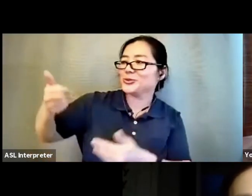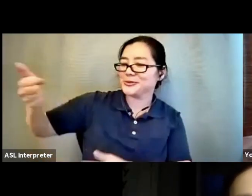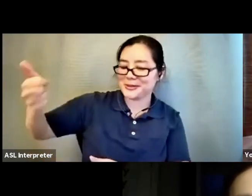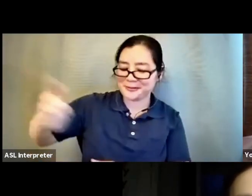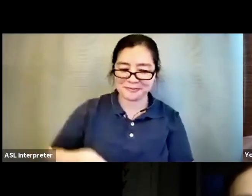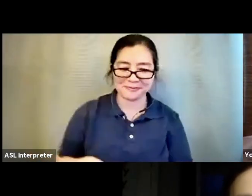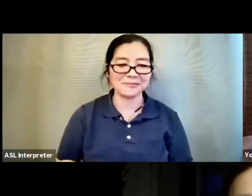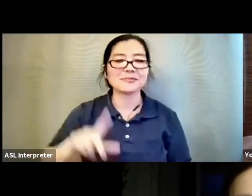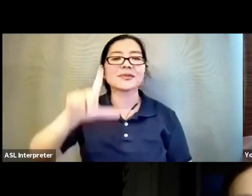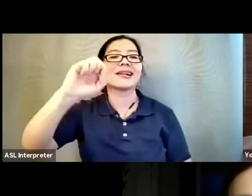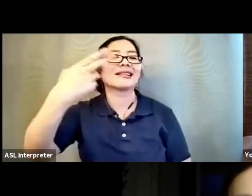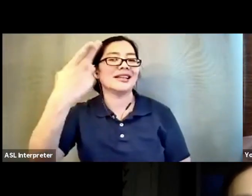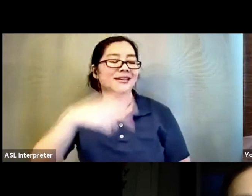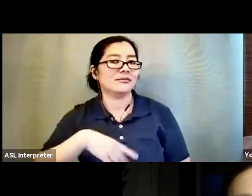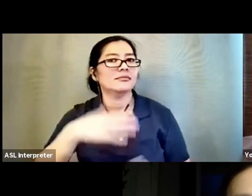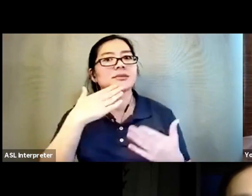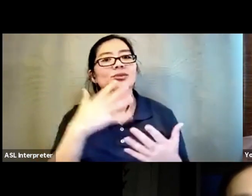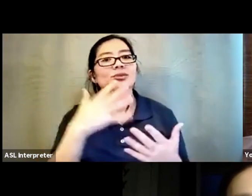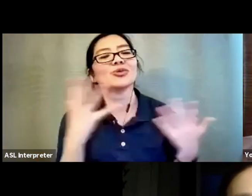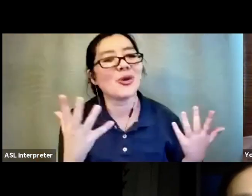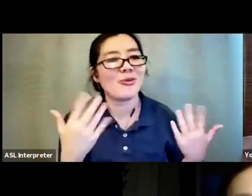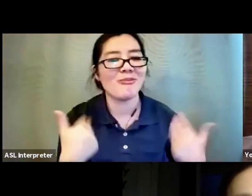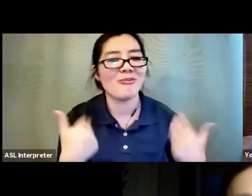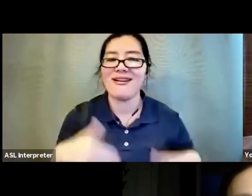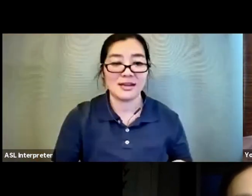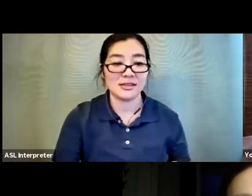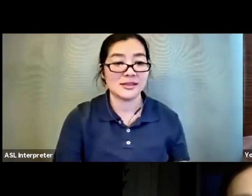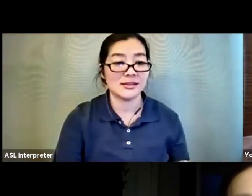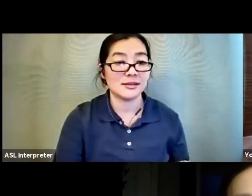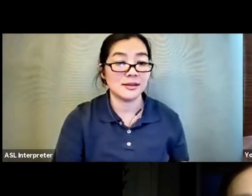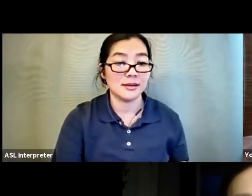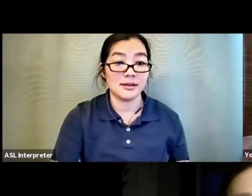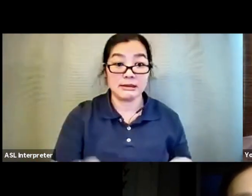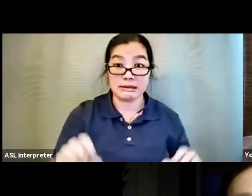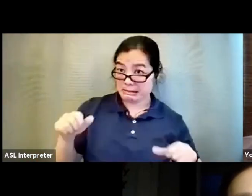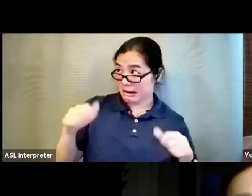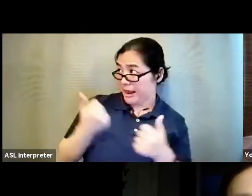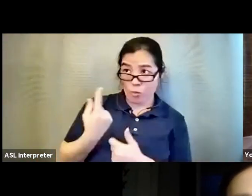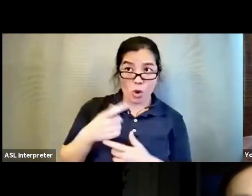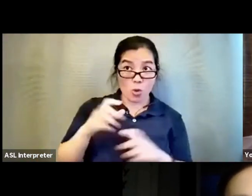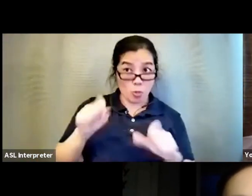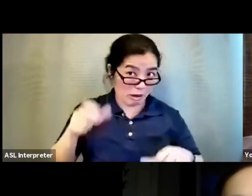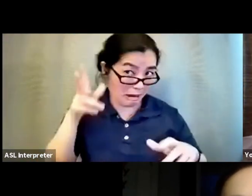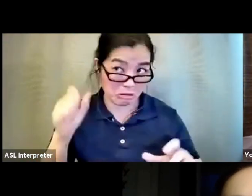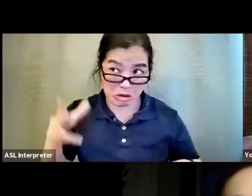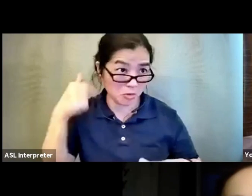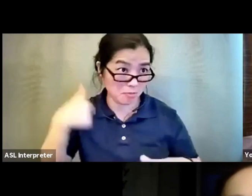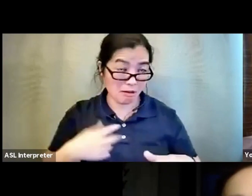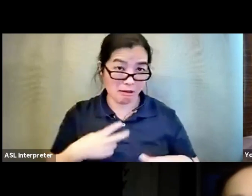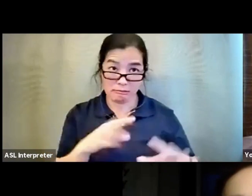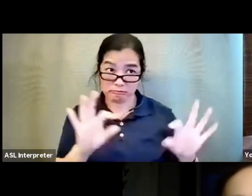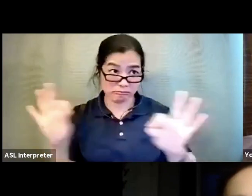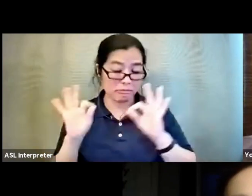Thank you so much, Yomi. Can everybody who can hear me hear me? Sweet. Okay. My name